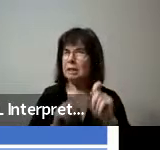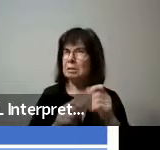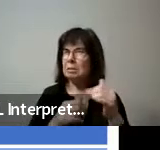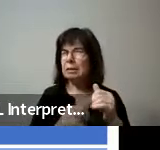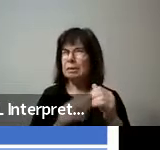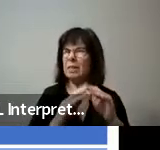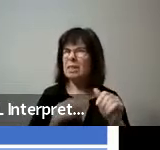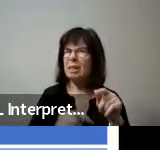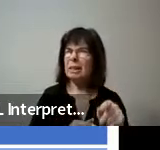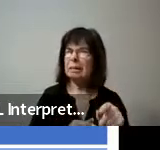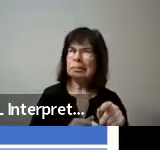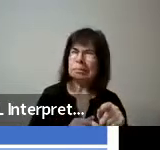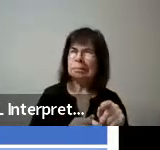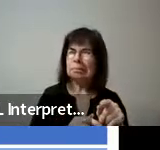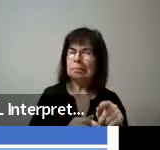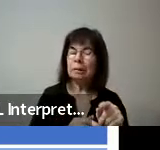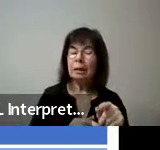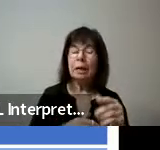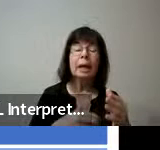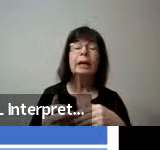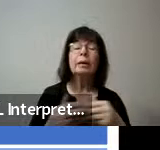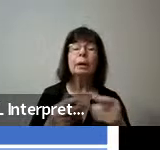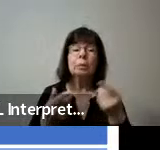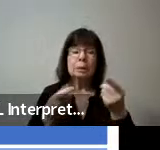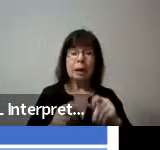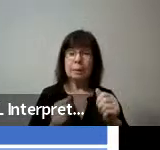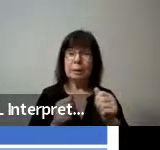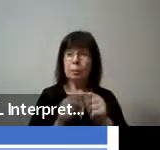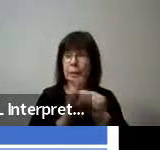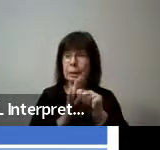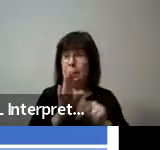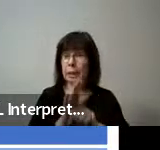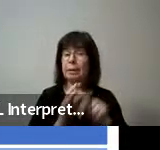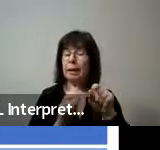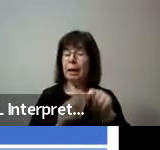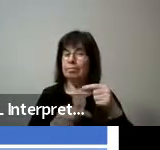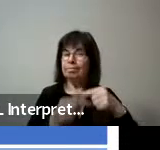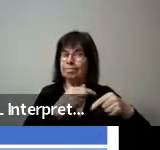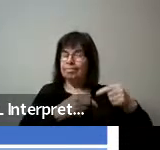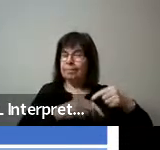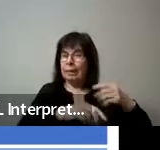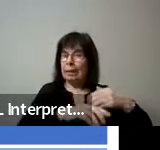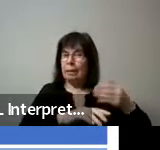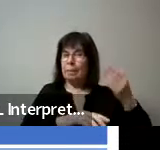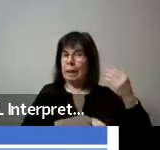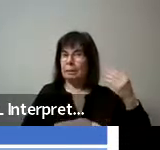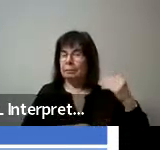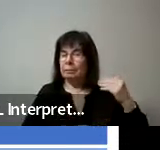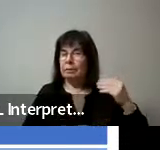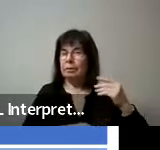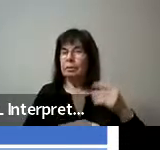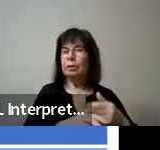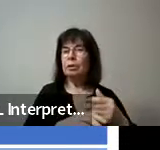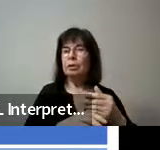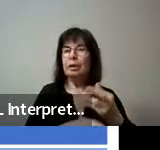But the other thing that's happening, we've already seen this with the state, is they are rolling back resources, staffing resources,